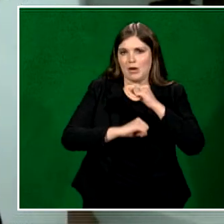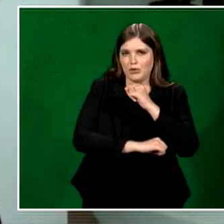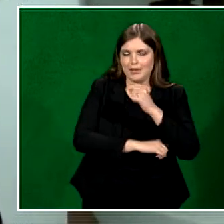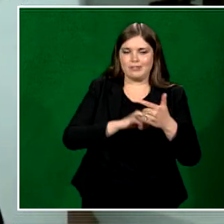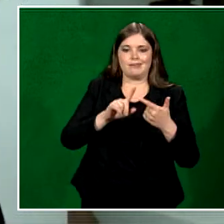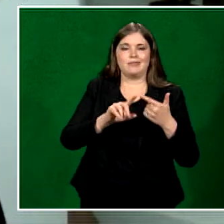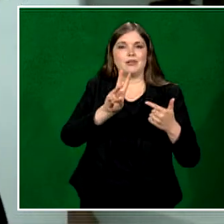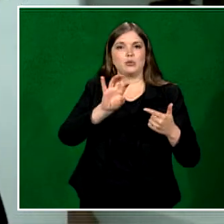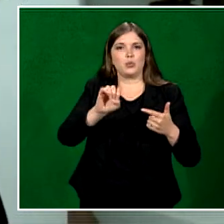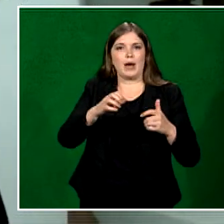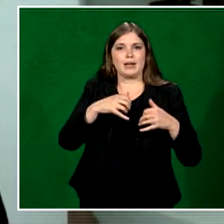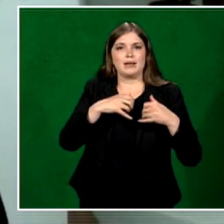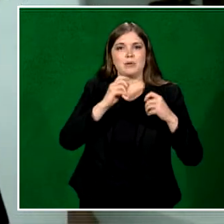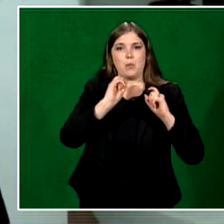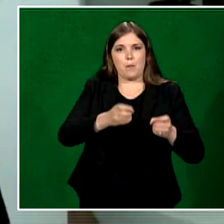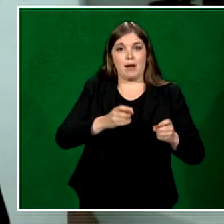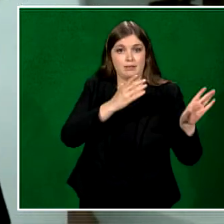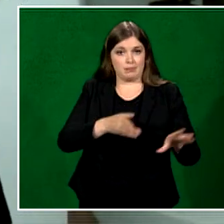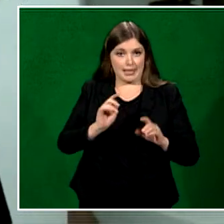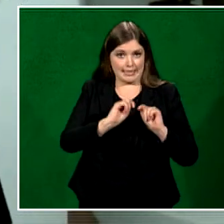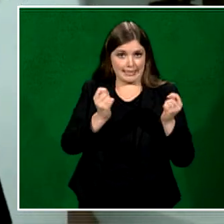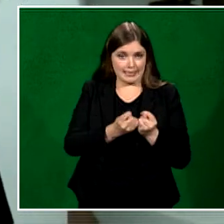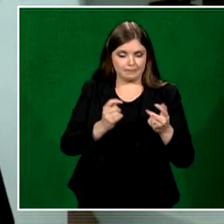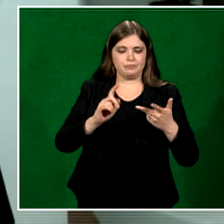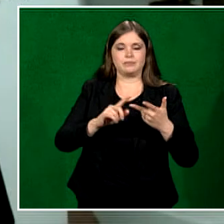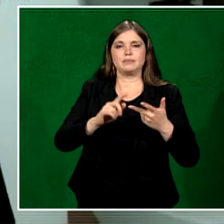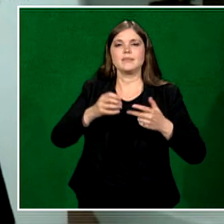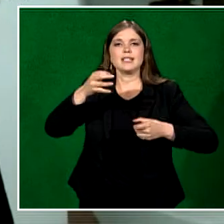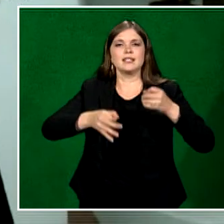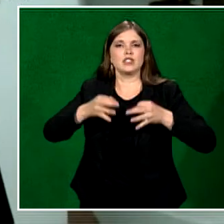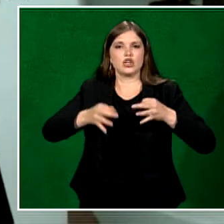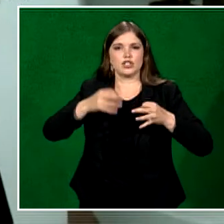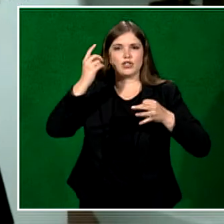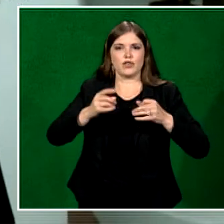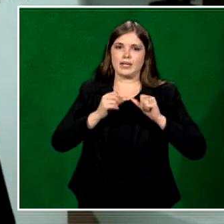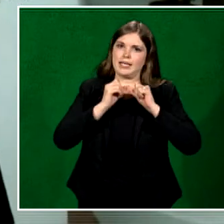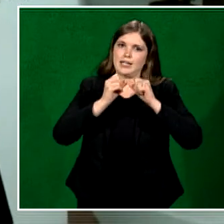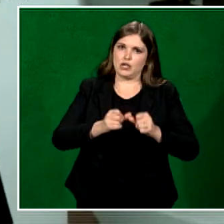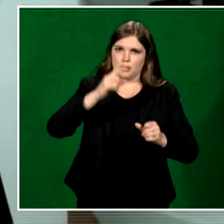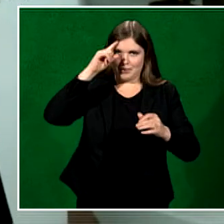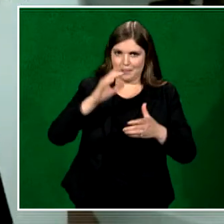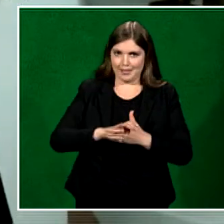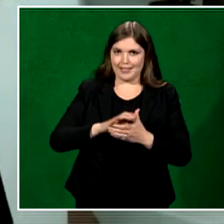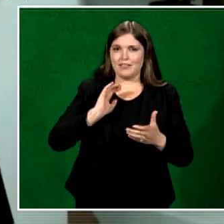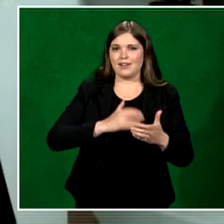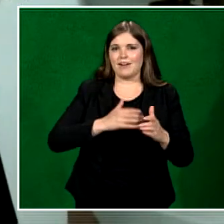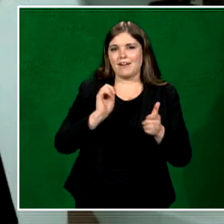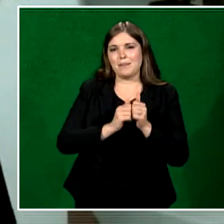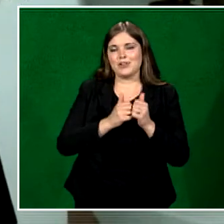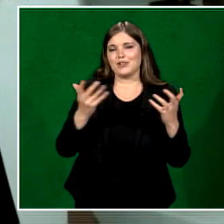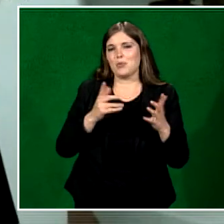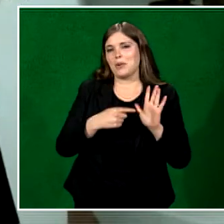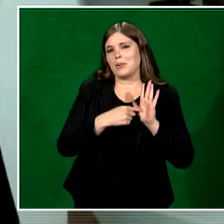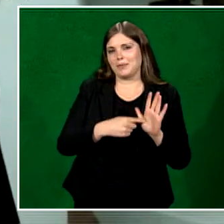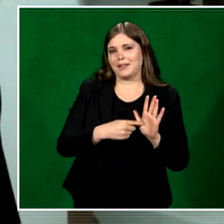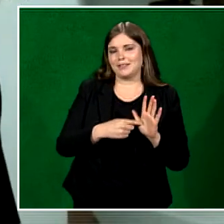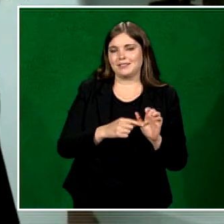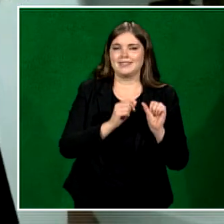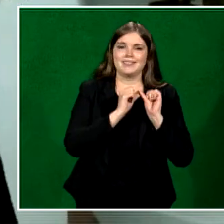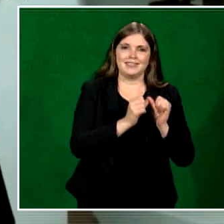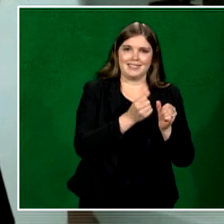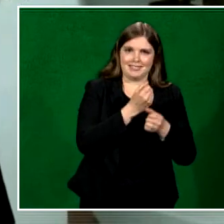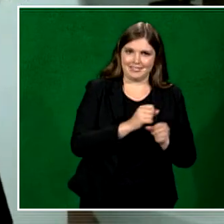Prize planning team, and our esteemed judges for continuing to believe in this competition and what it represents. Stay safe,